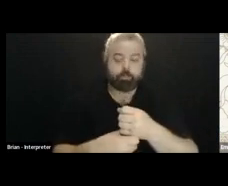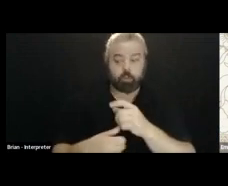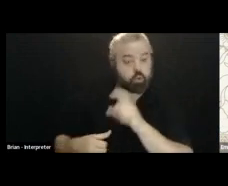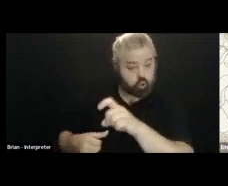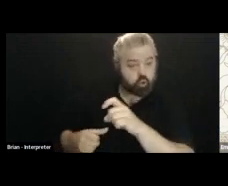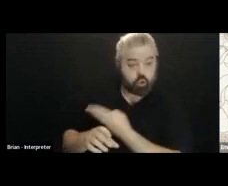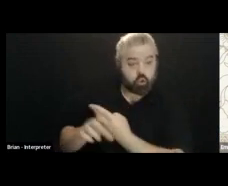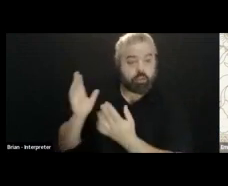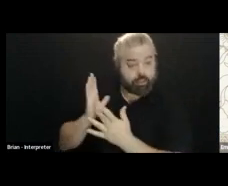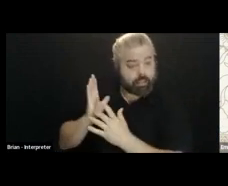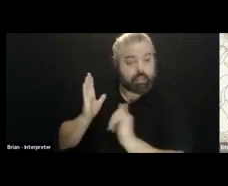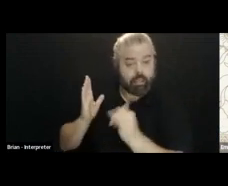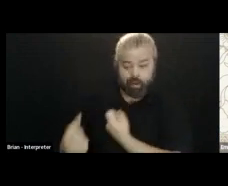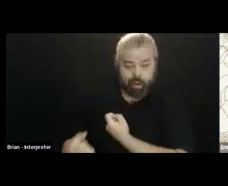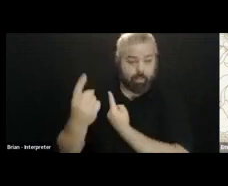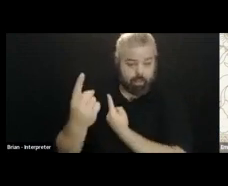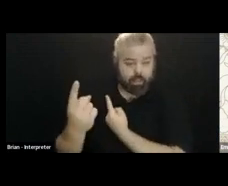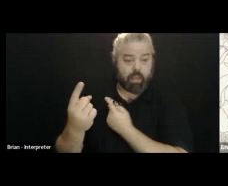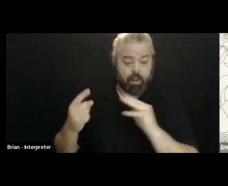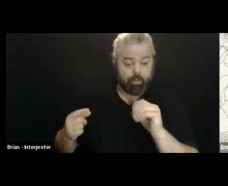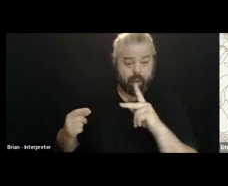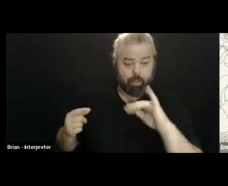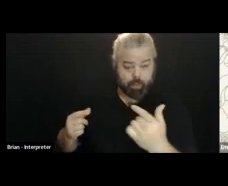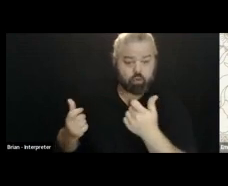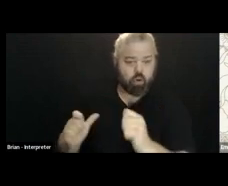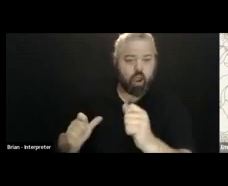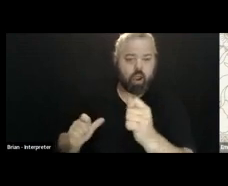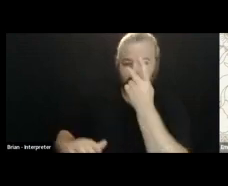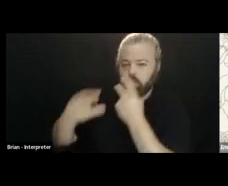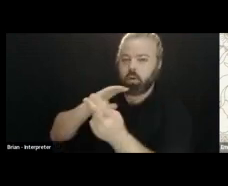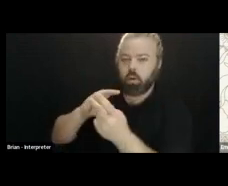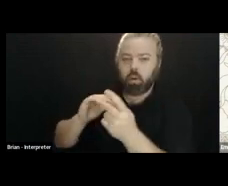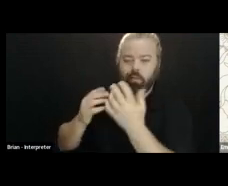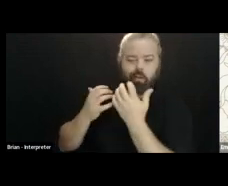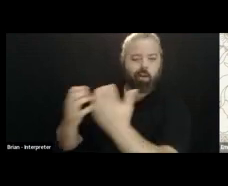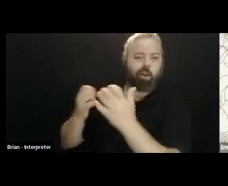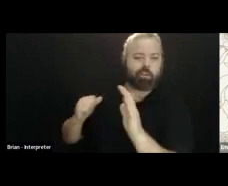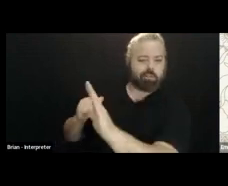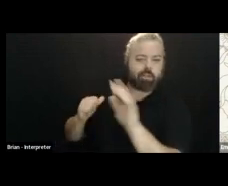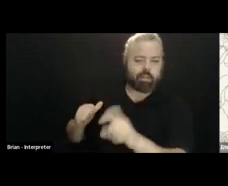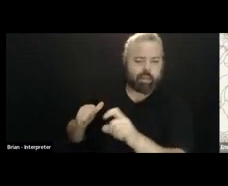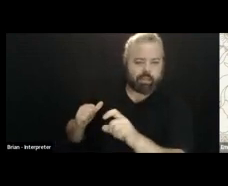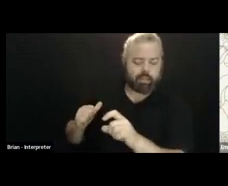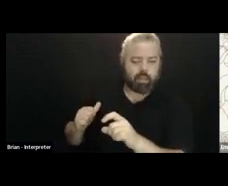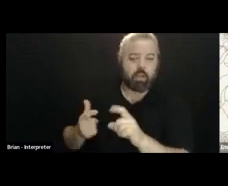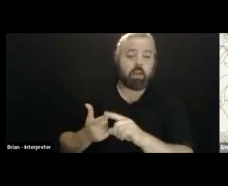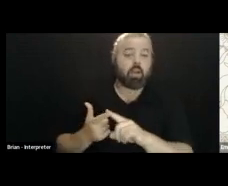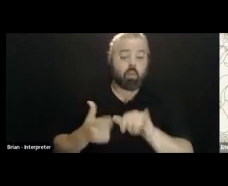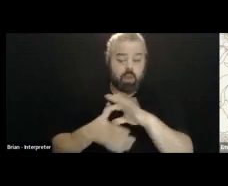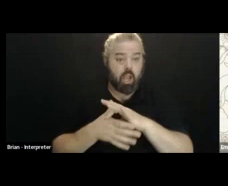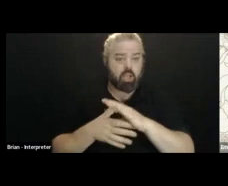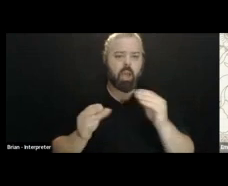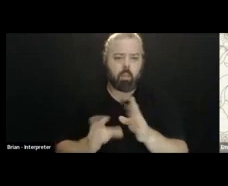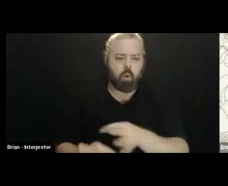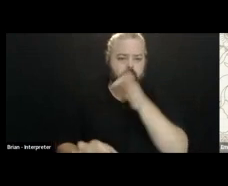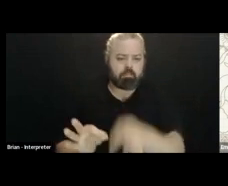techniques like empathy mapping to sort of think ahead and anticipate your audience's needs. We want to slim down our content so that we really filter